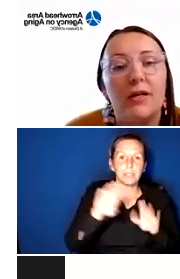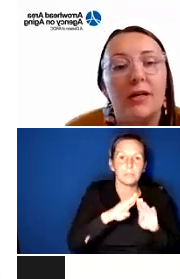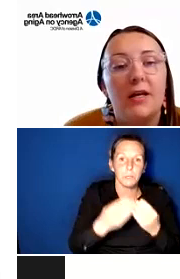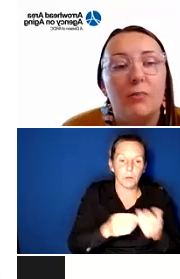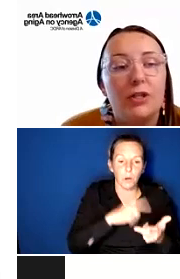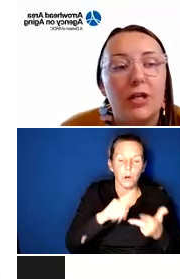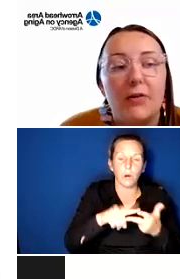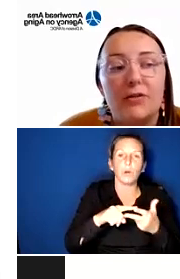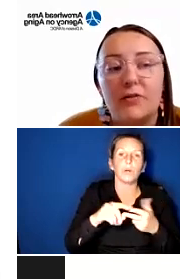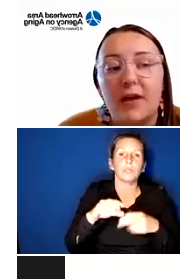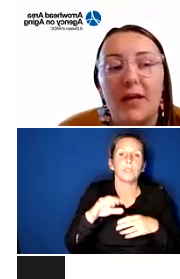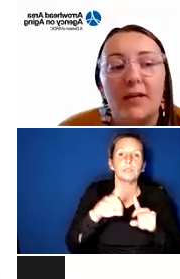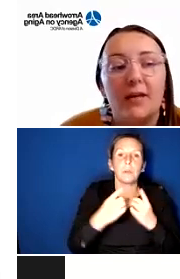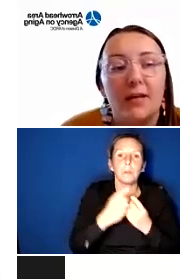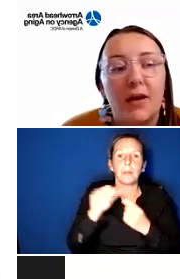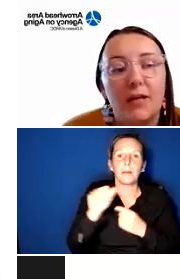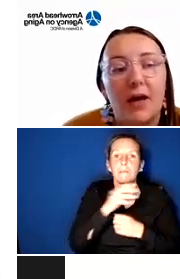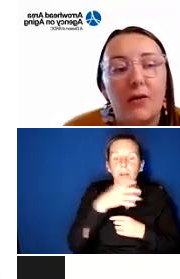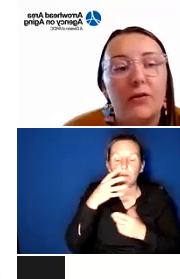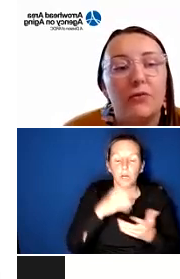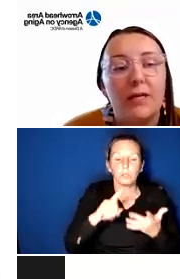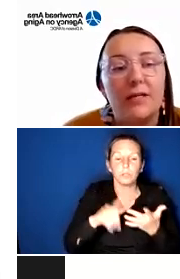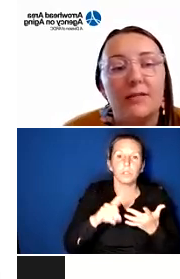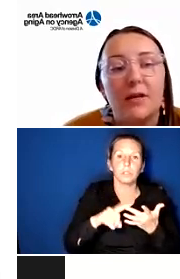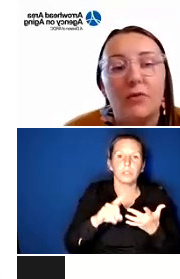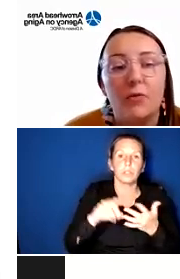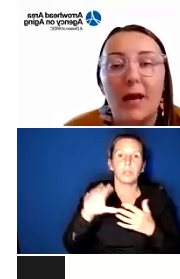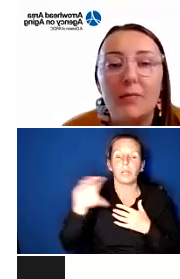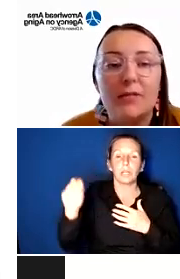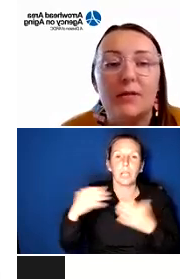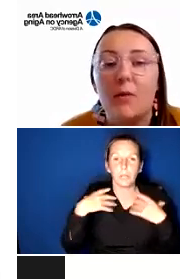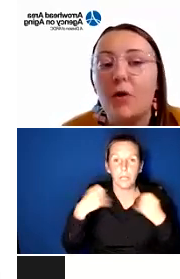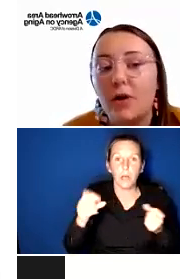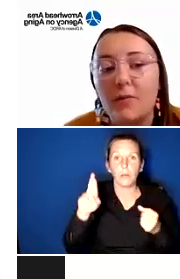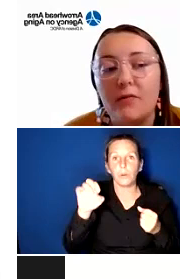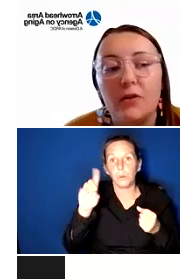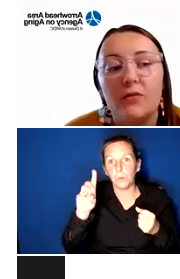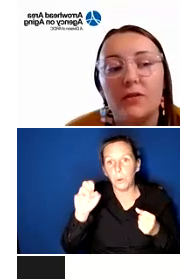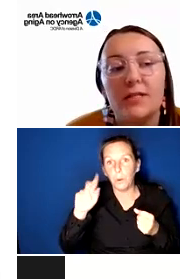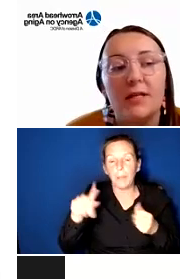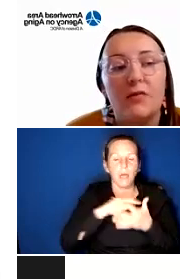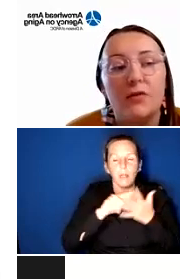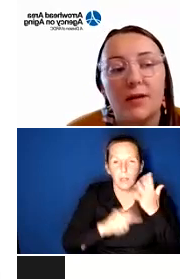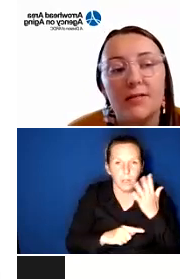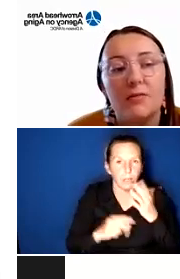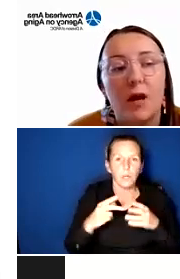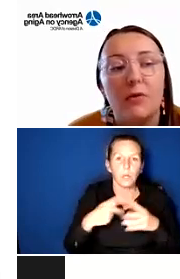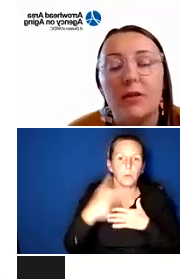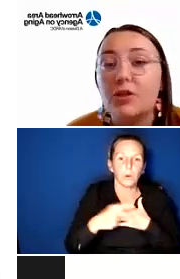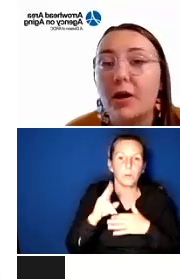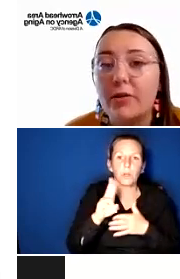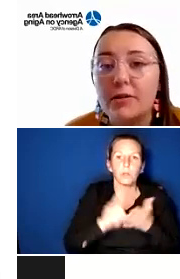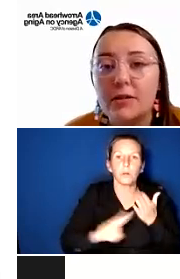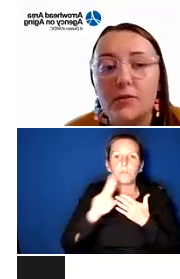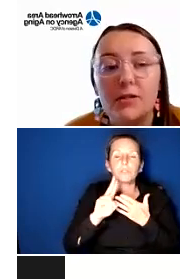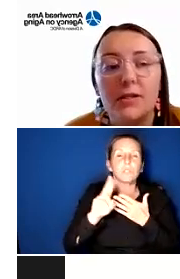Agriculture, Bridge to Health Survey, County Health Rankings and Roadmaps, a program of the University of Wisconsin